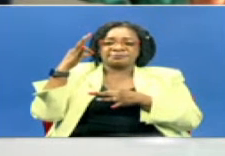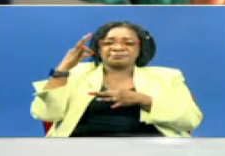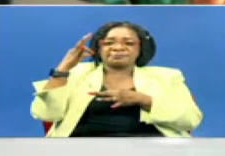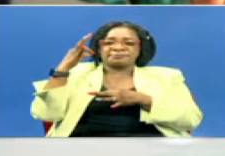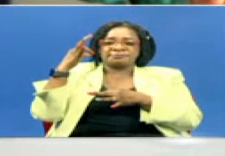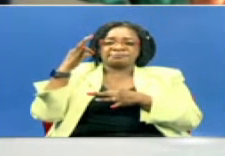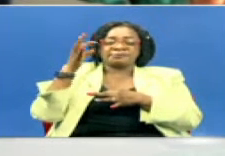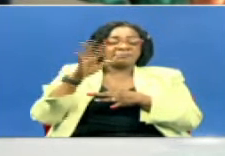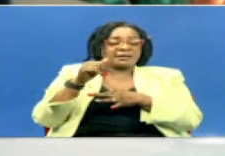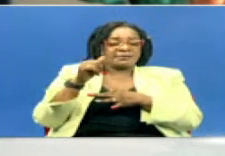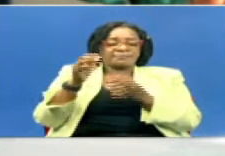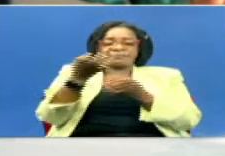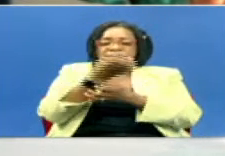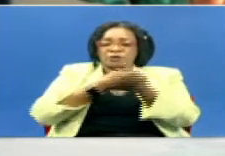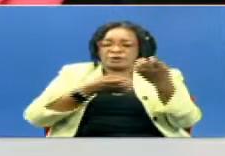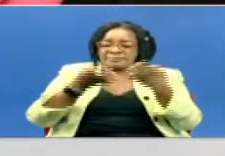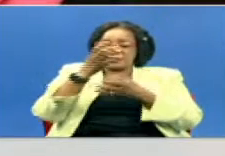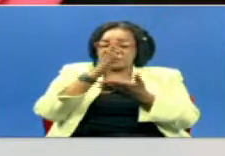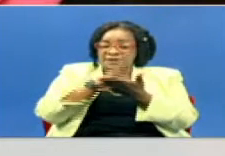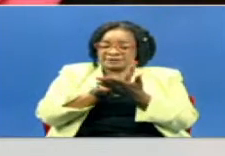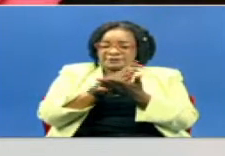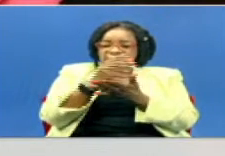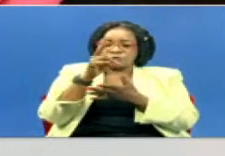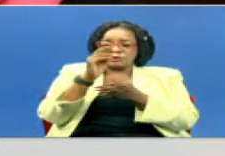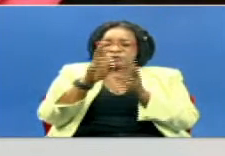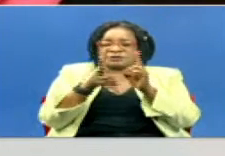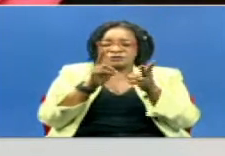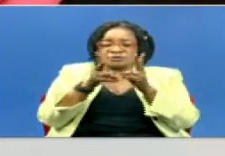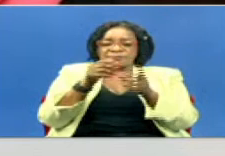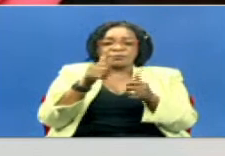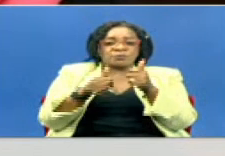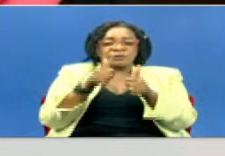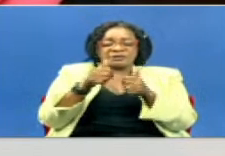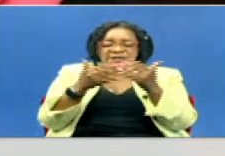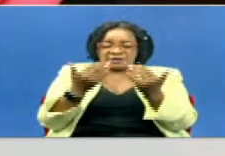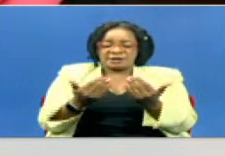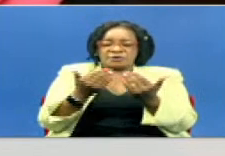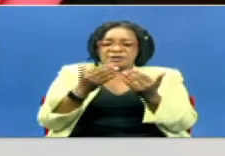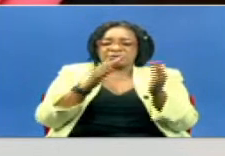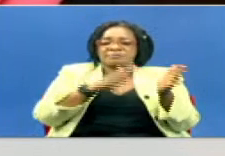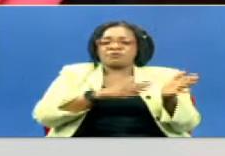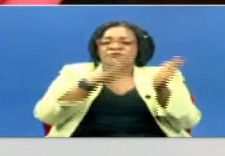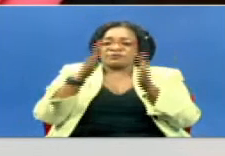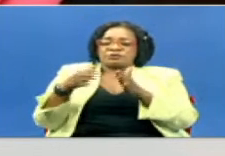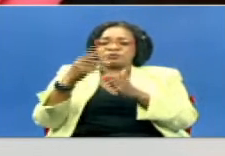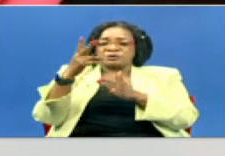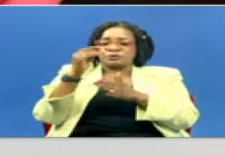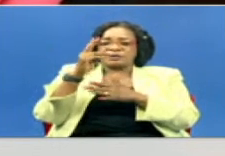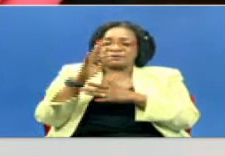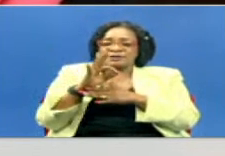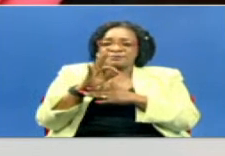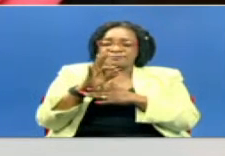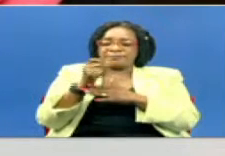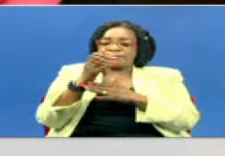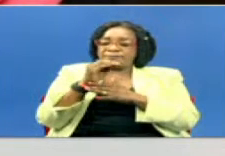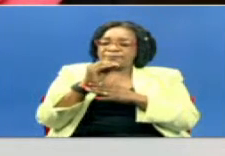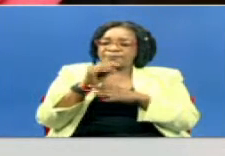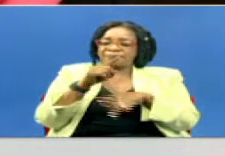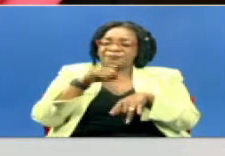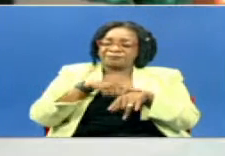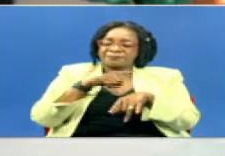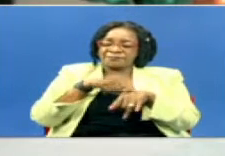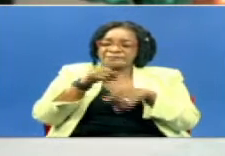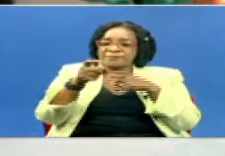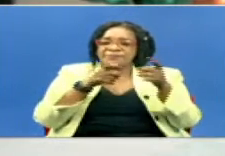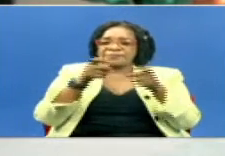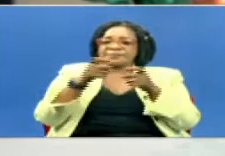the economic reality of 2022, which has now moved into 2023. So when this administration has said